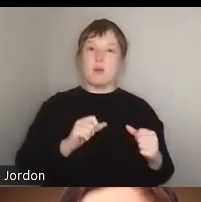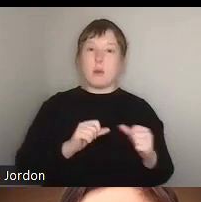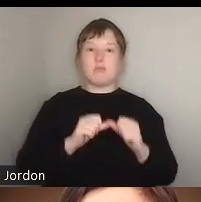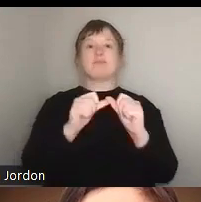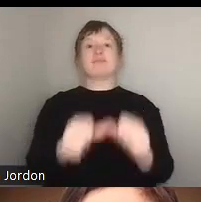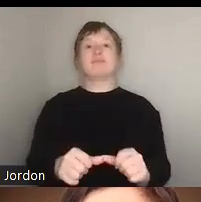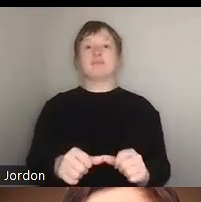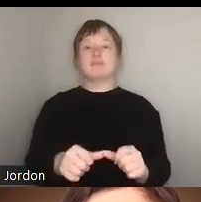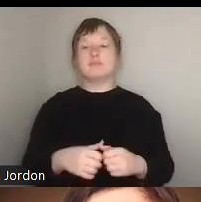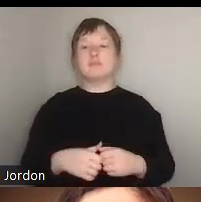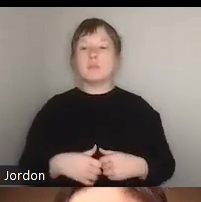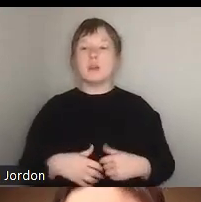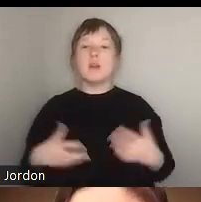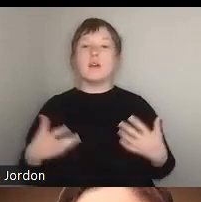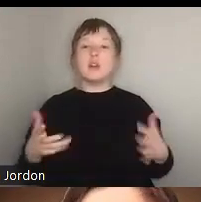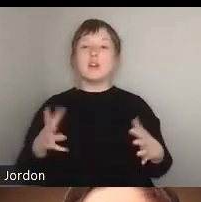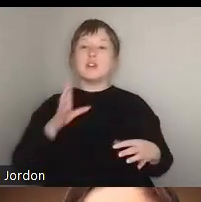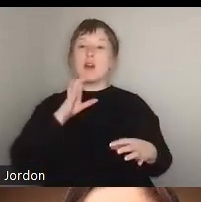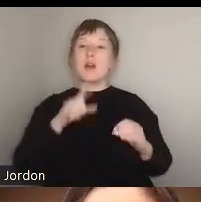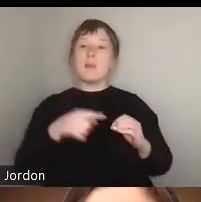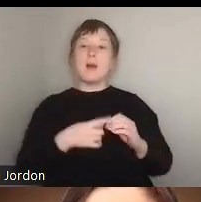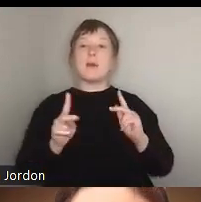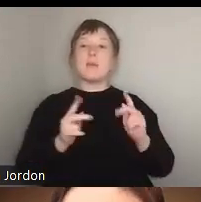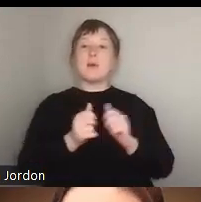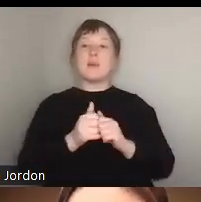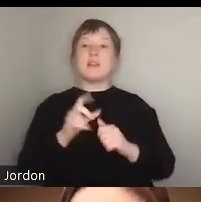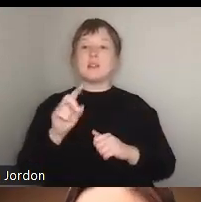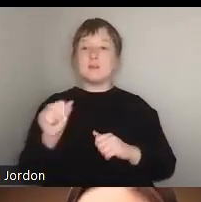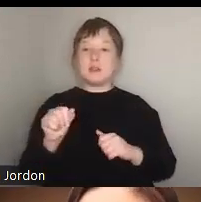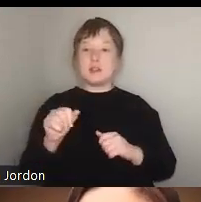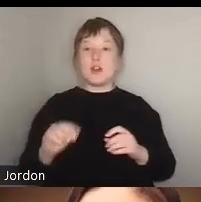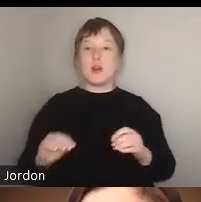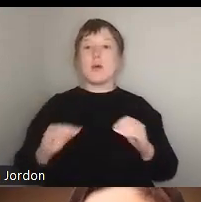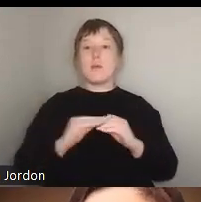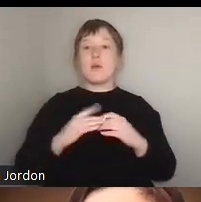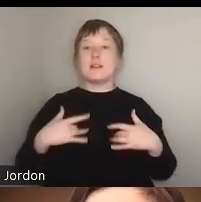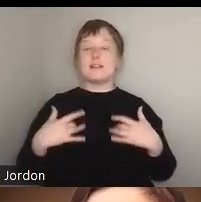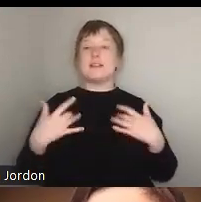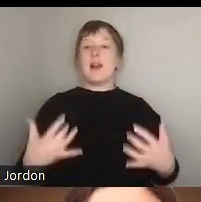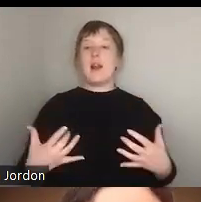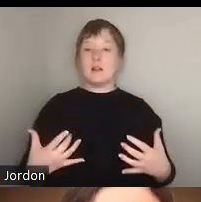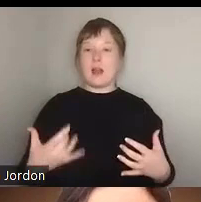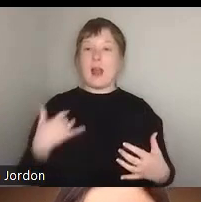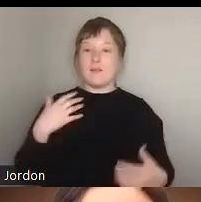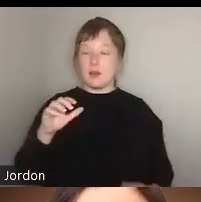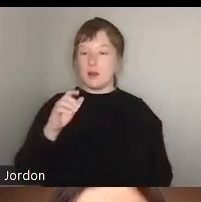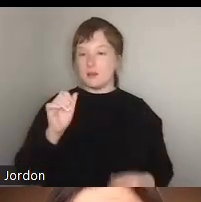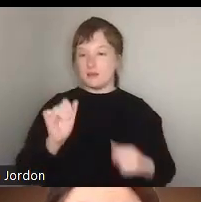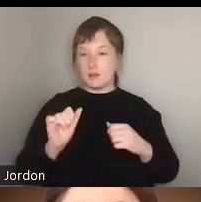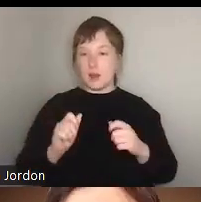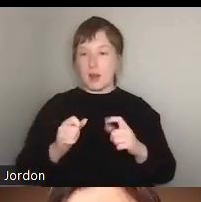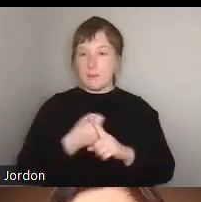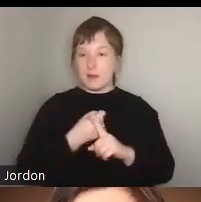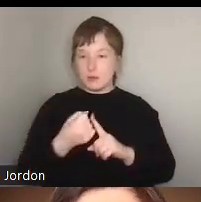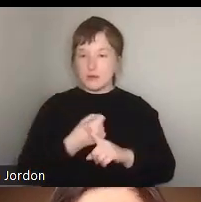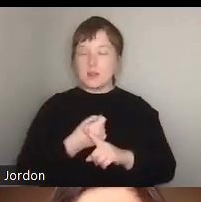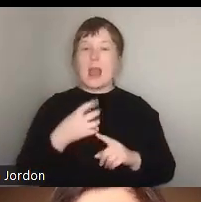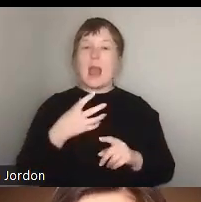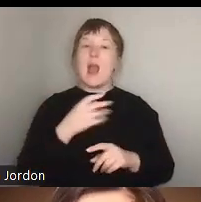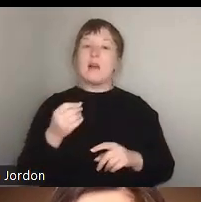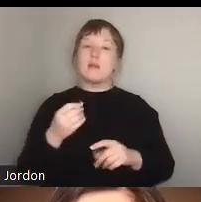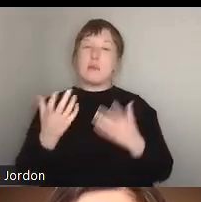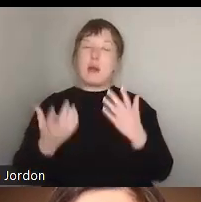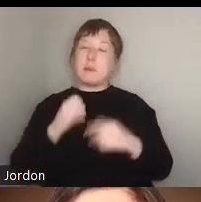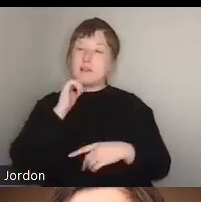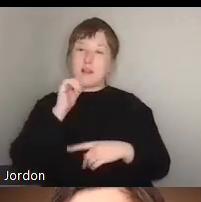about that people with disabilities are more likely to experience abuse. Also, they are often less likely to report